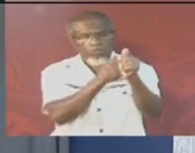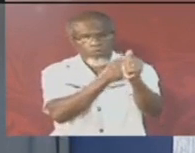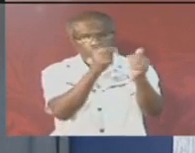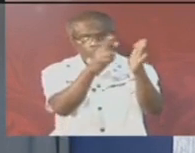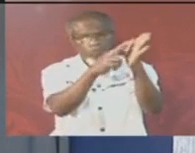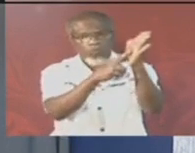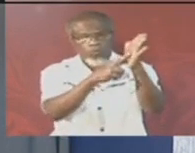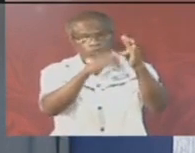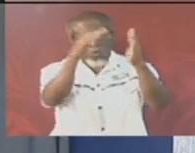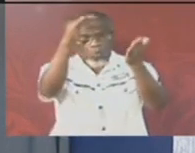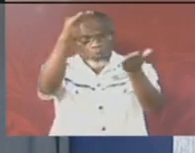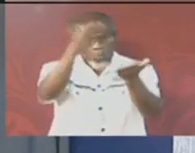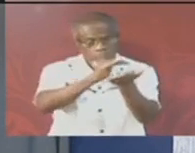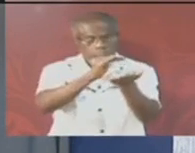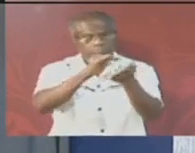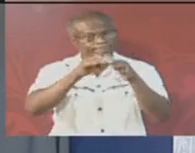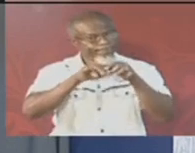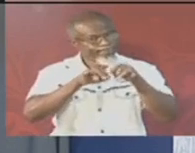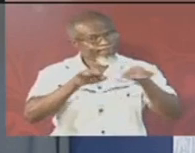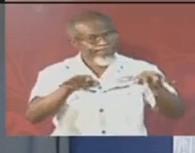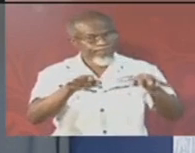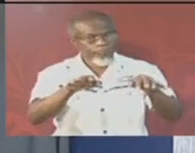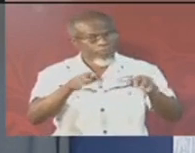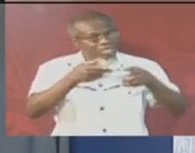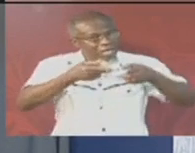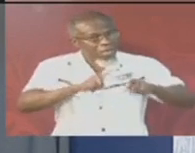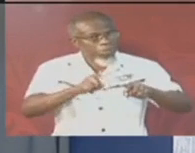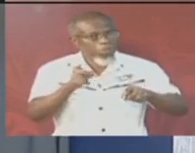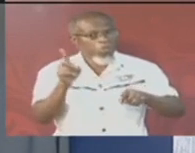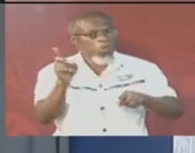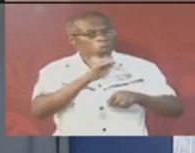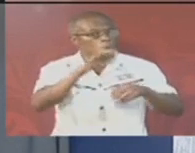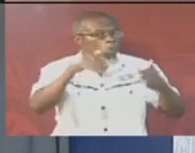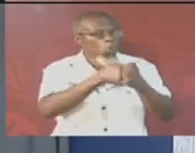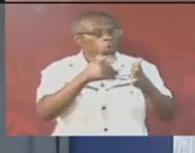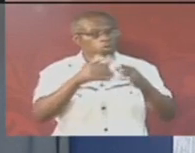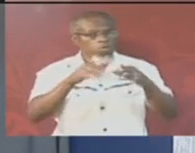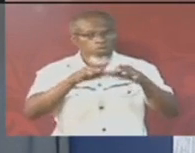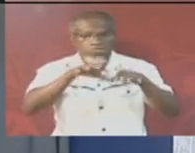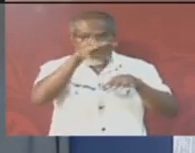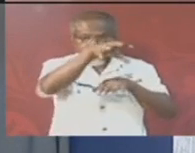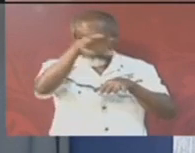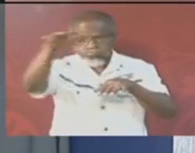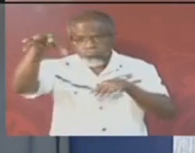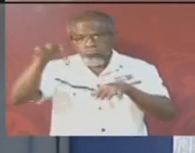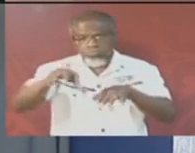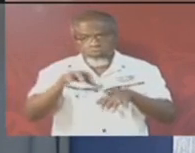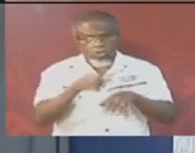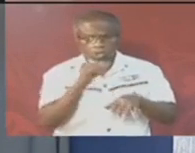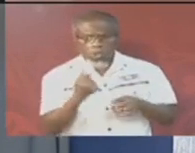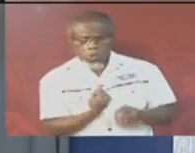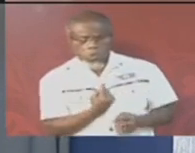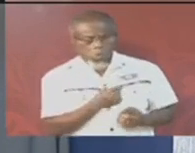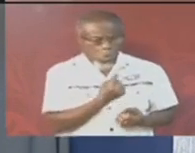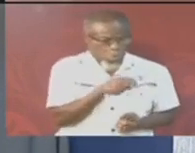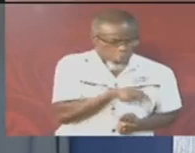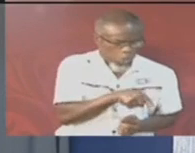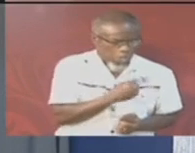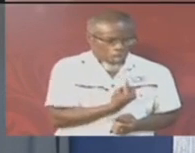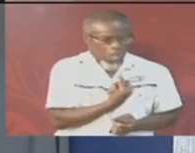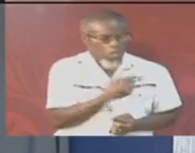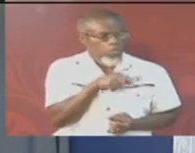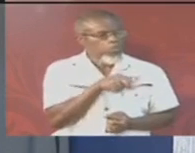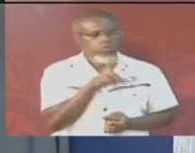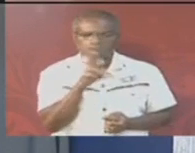because the spread is taking place in all the communities, in all the counties, and there isn't a specific targeting from